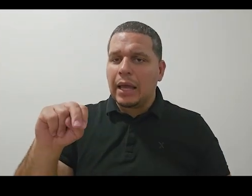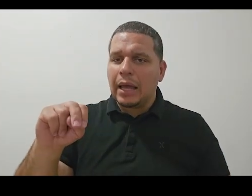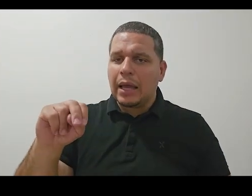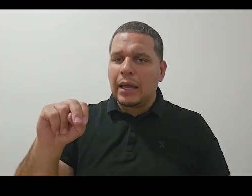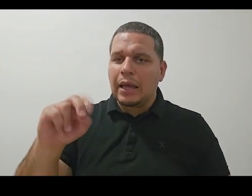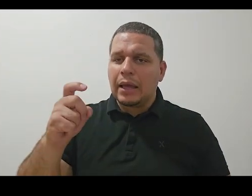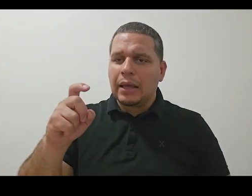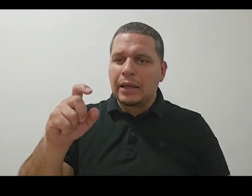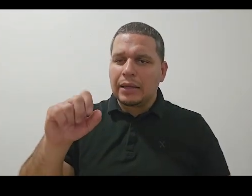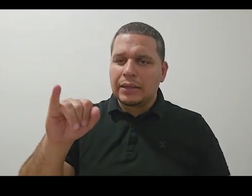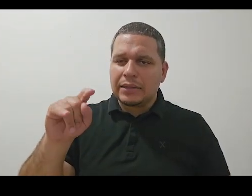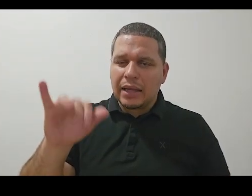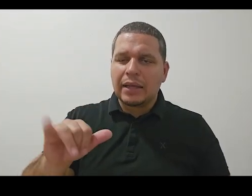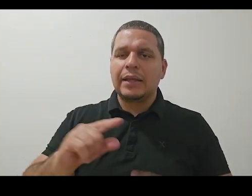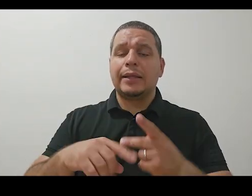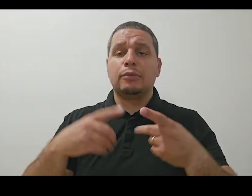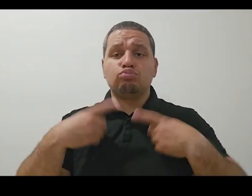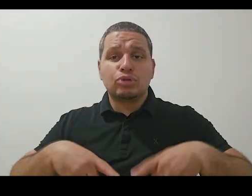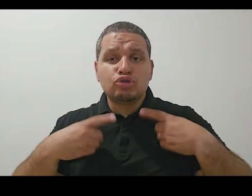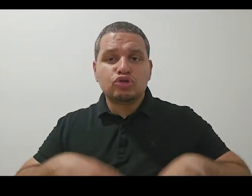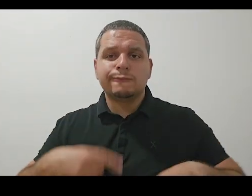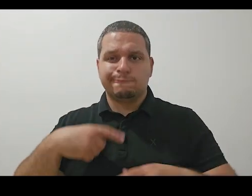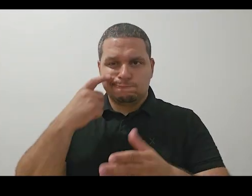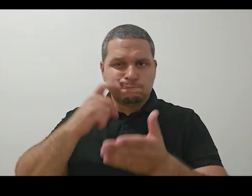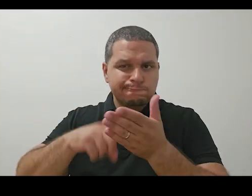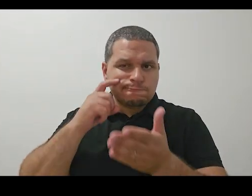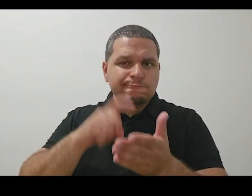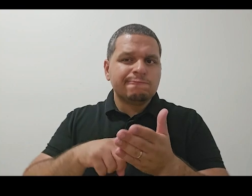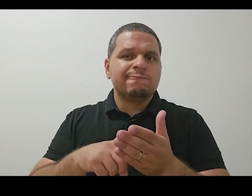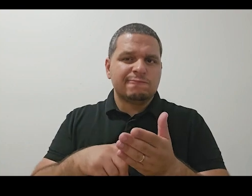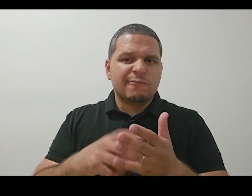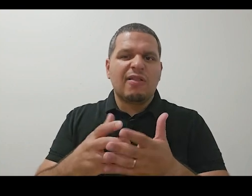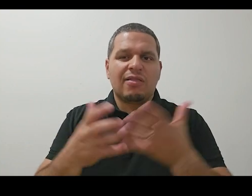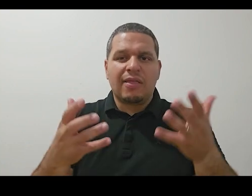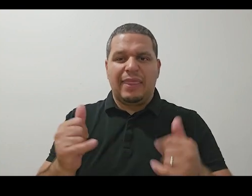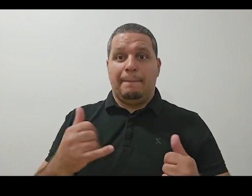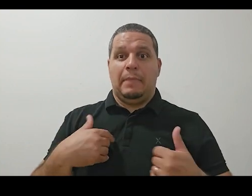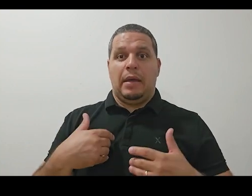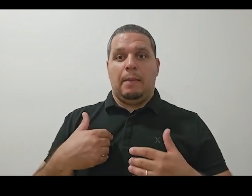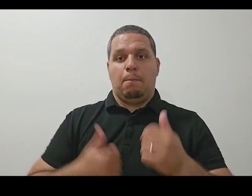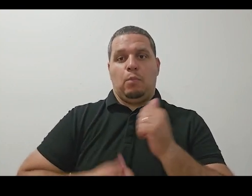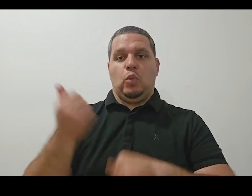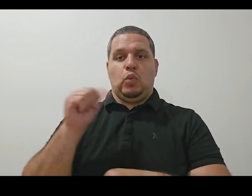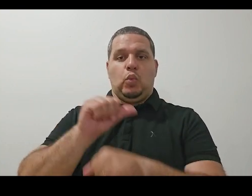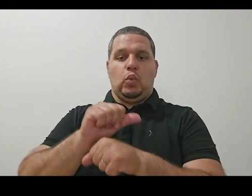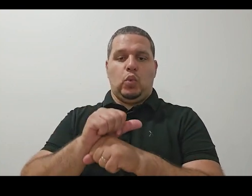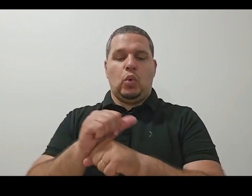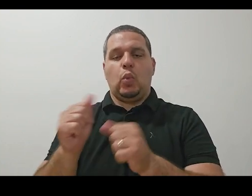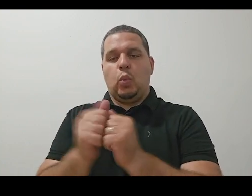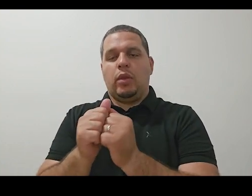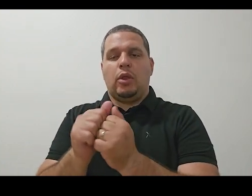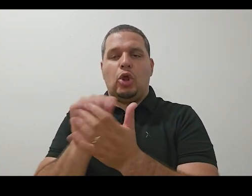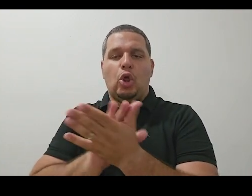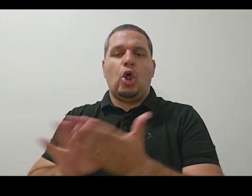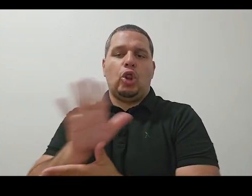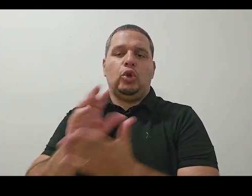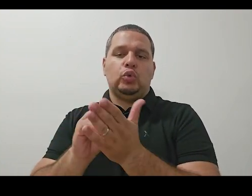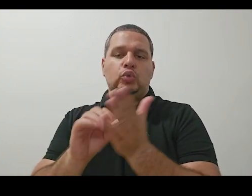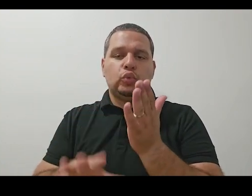depression. So that's my main work now, but with college students and young